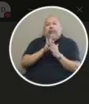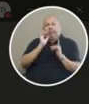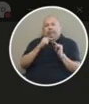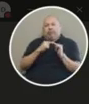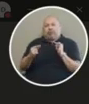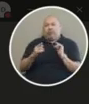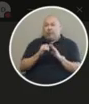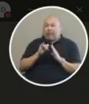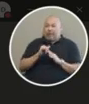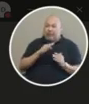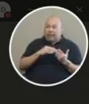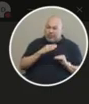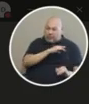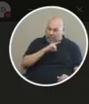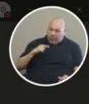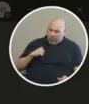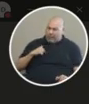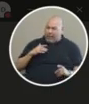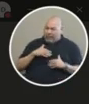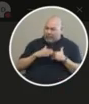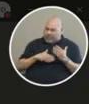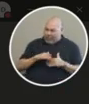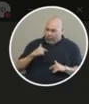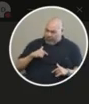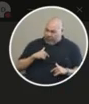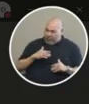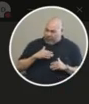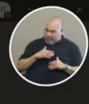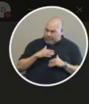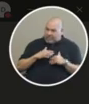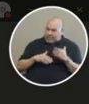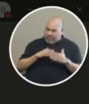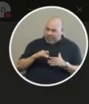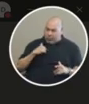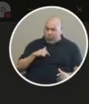disagree with you in that the council has taken steps. We have taken steps as